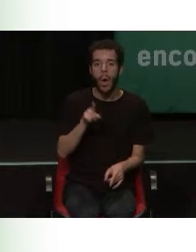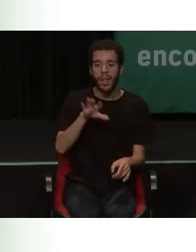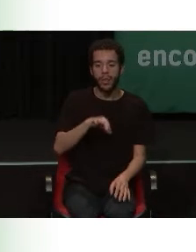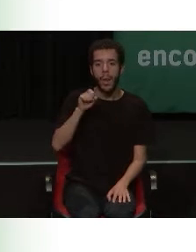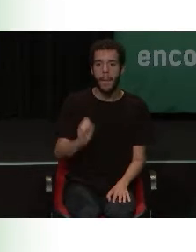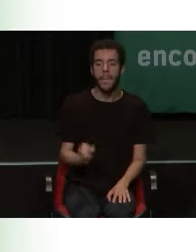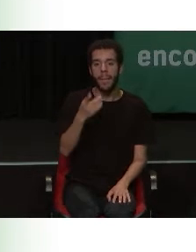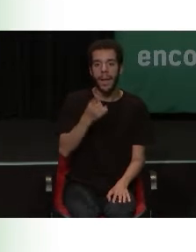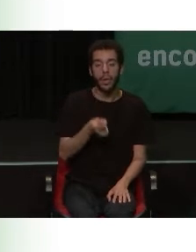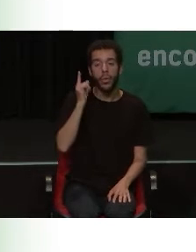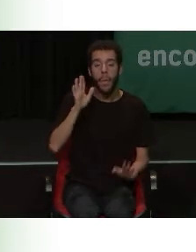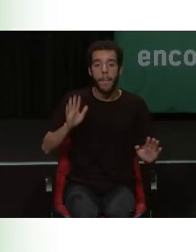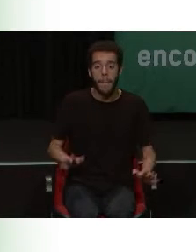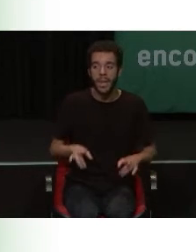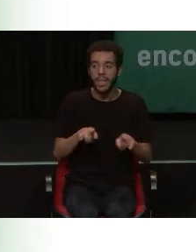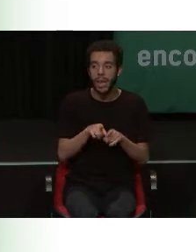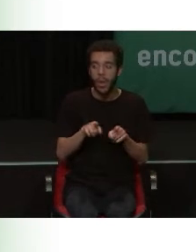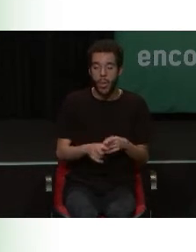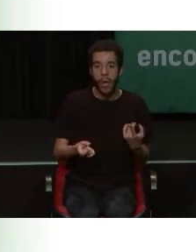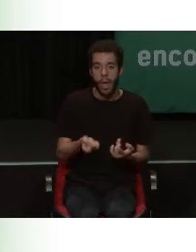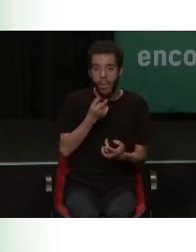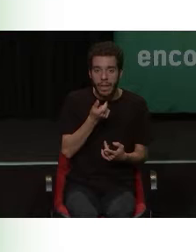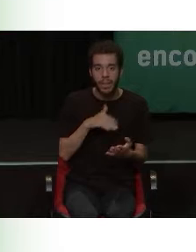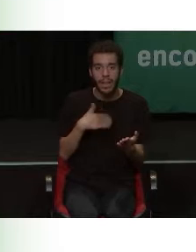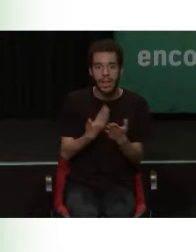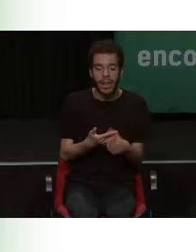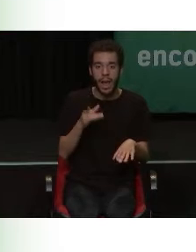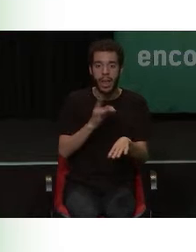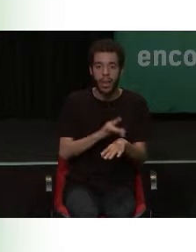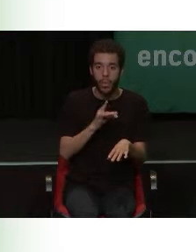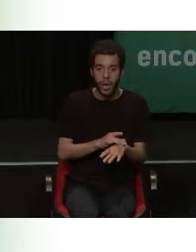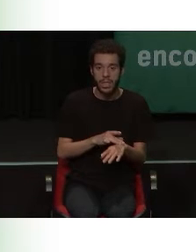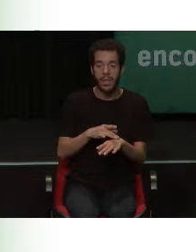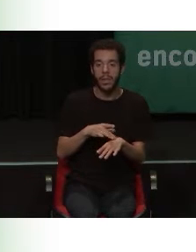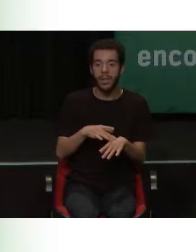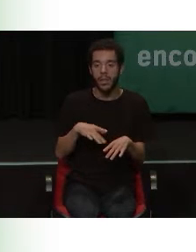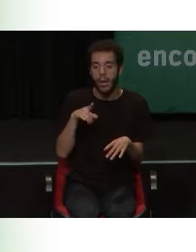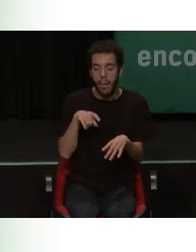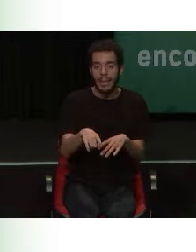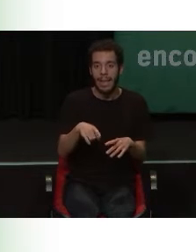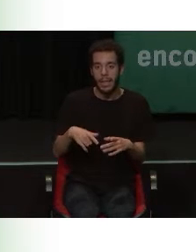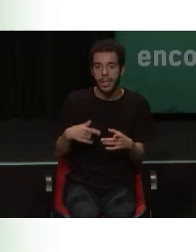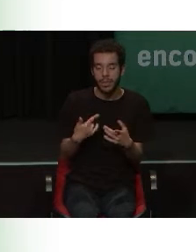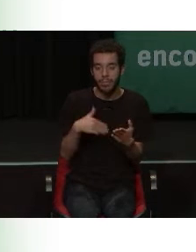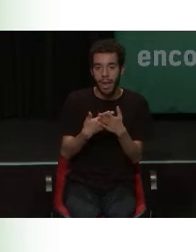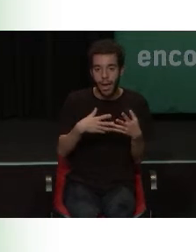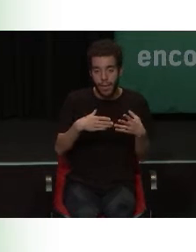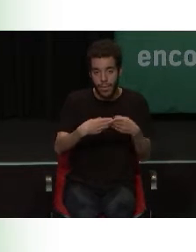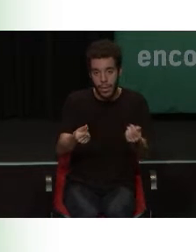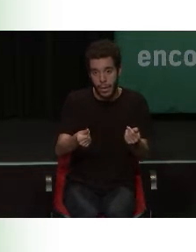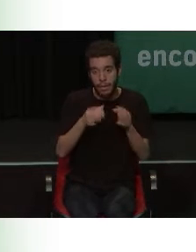which are not the first choice but are the first line in the treatment in infections treated by